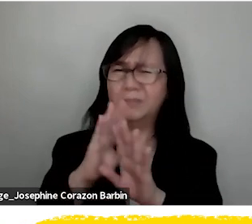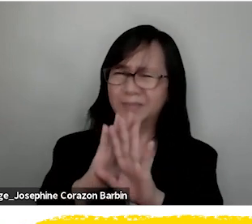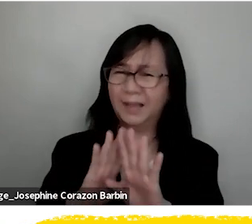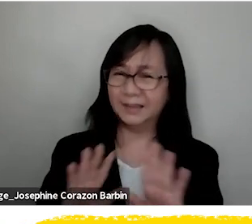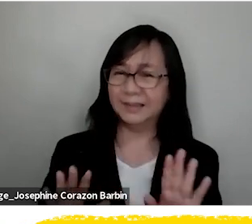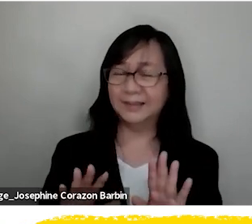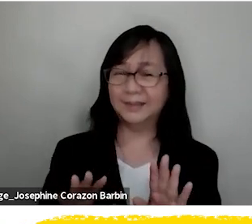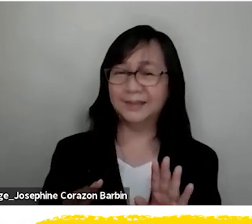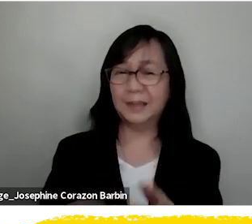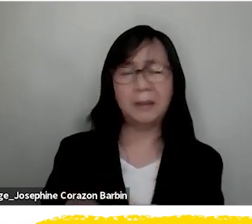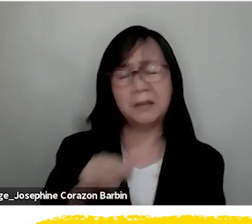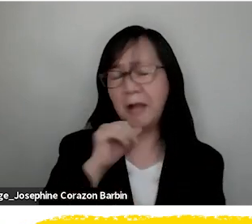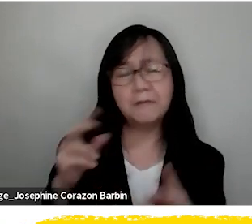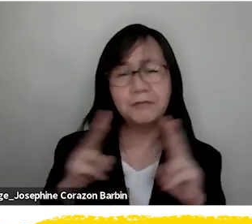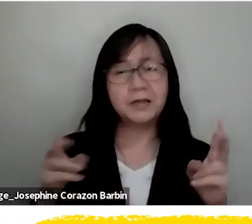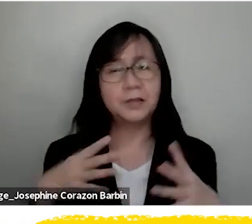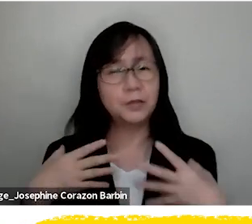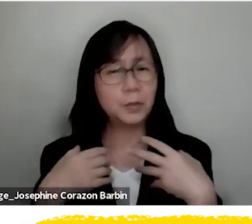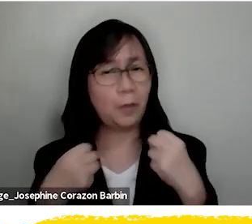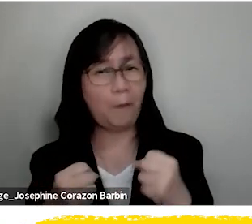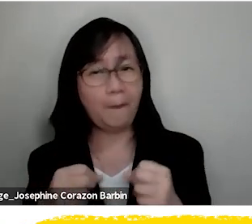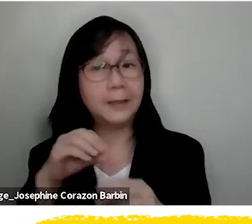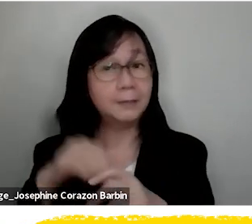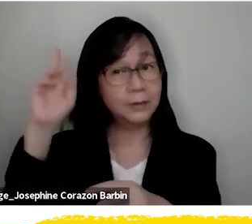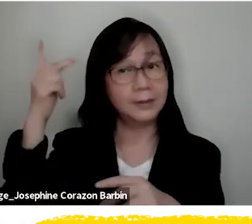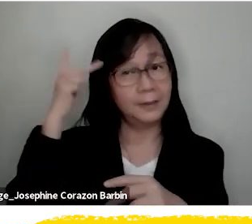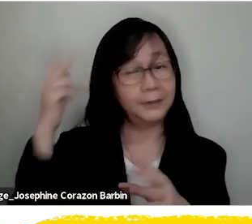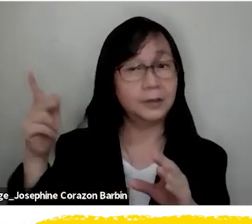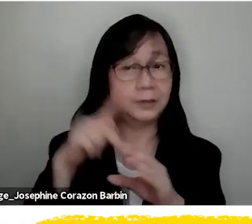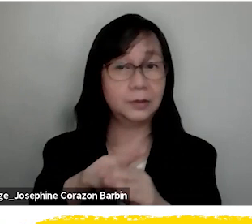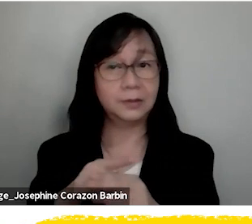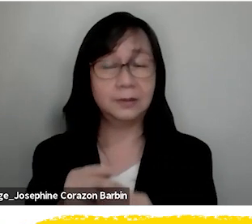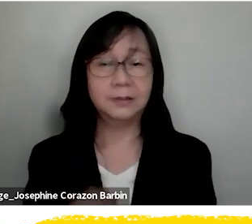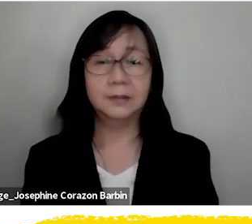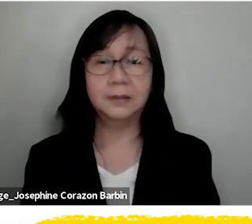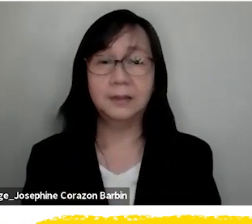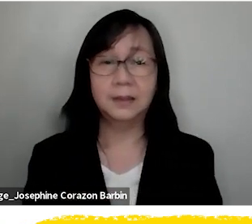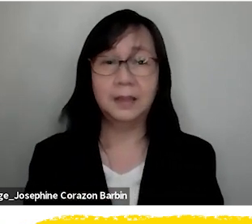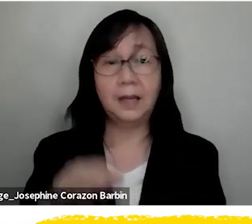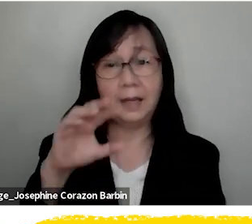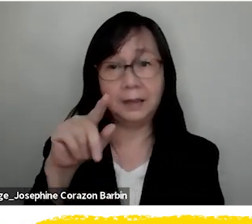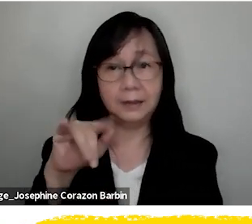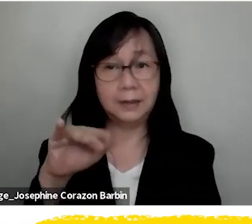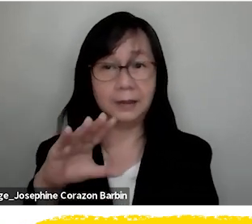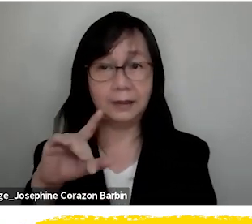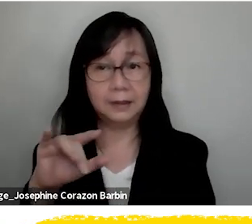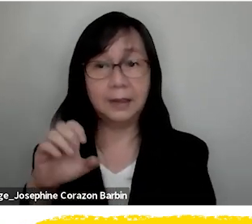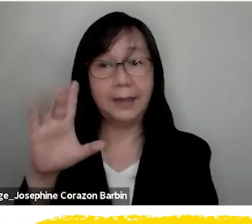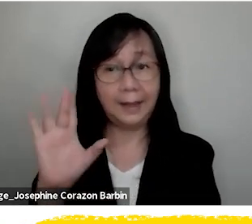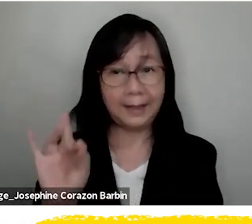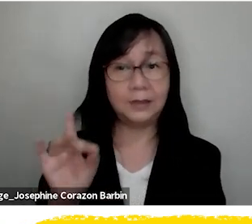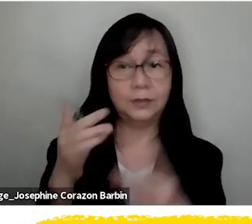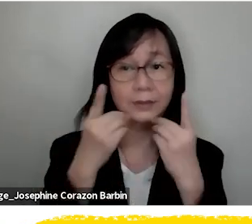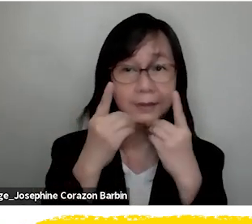and not very strong on political participation. So Article 8 of the declaration can